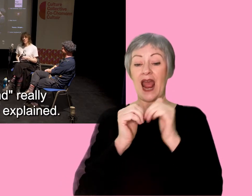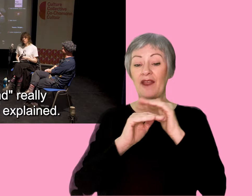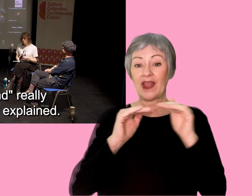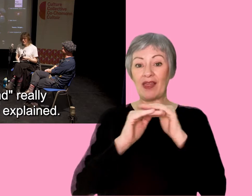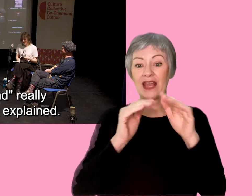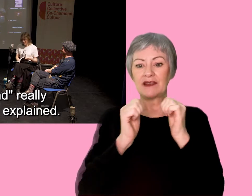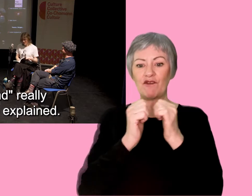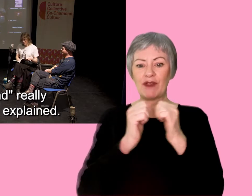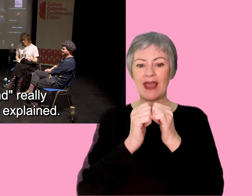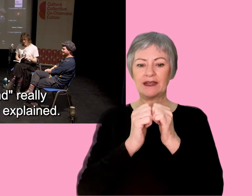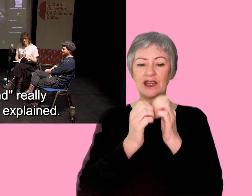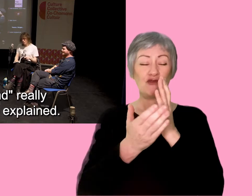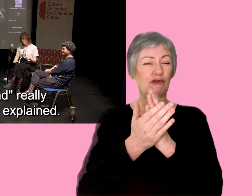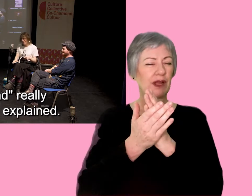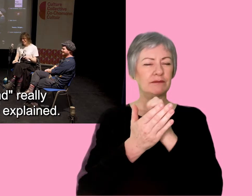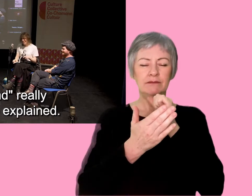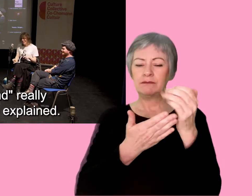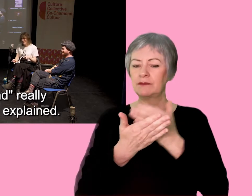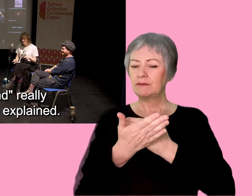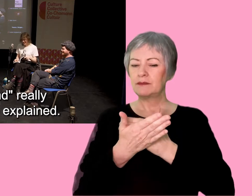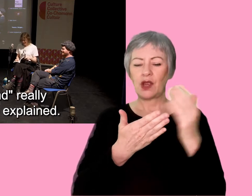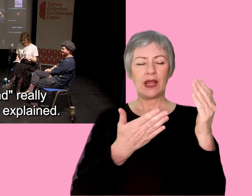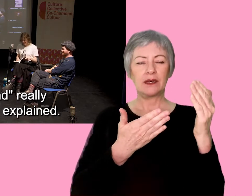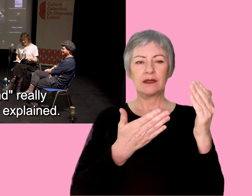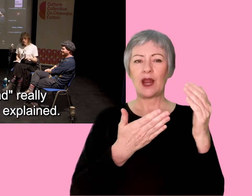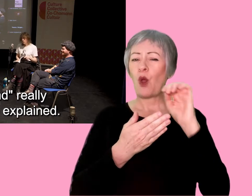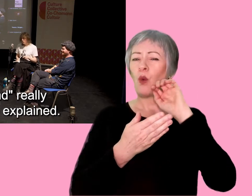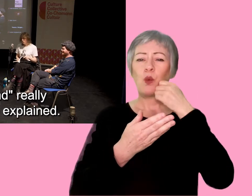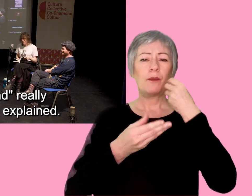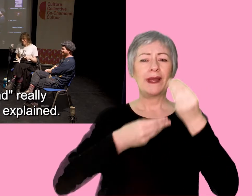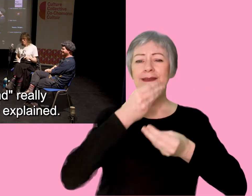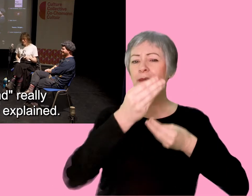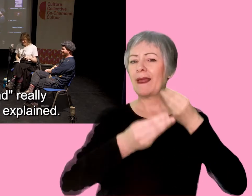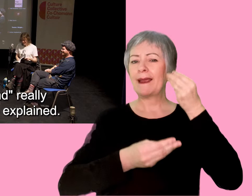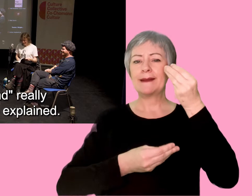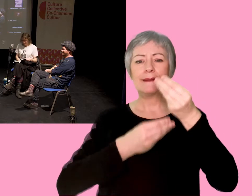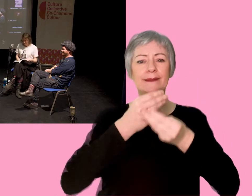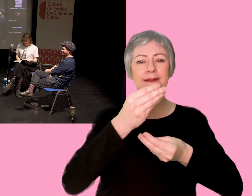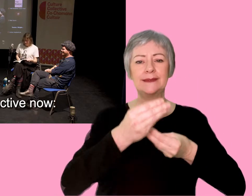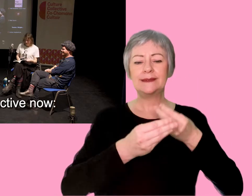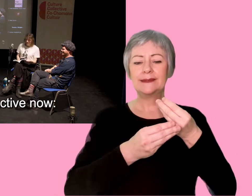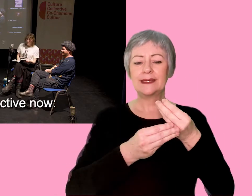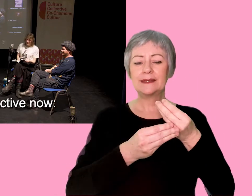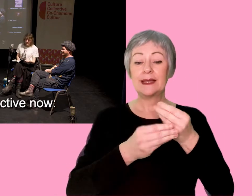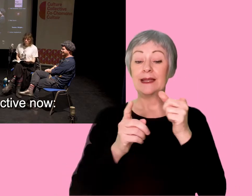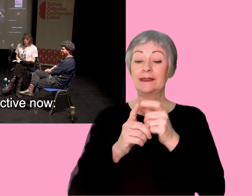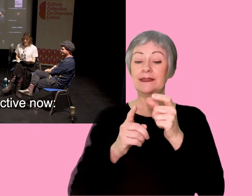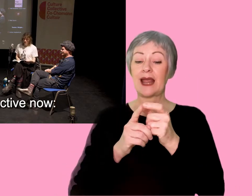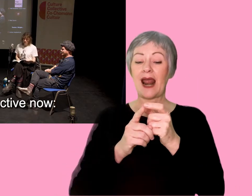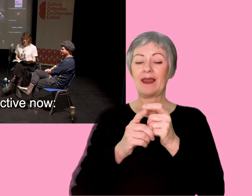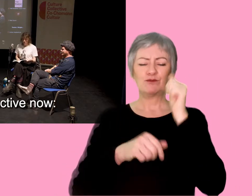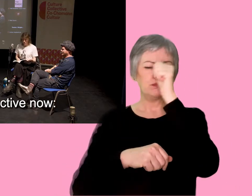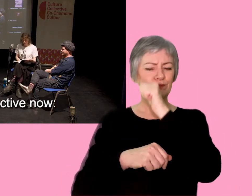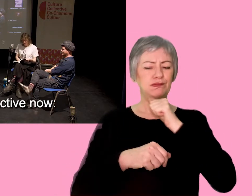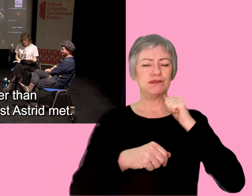in friend is not fairly clear, and will no be explained. Darlene is